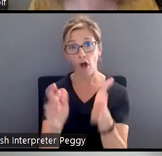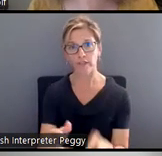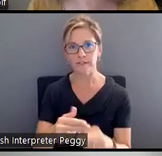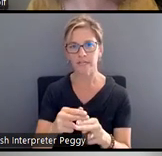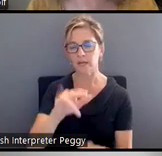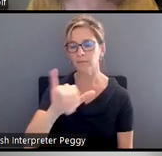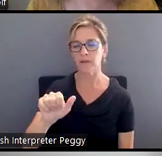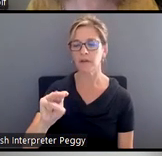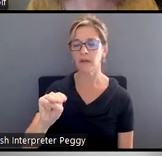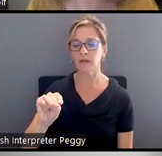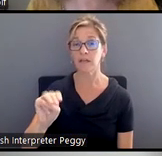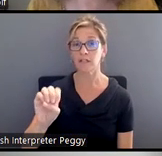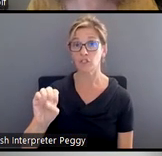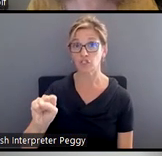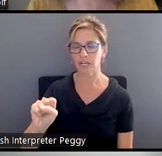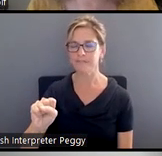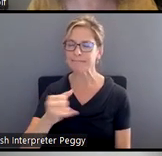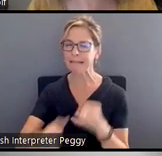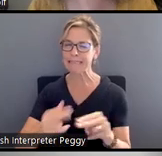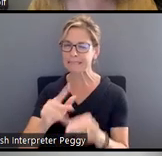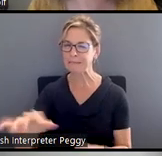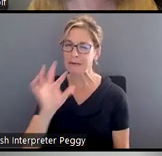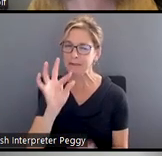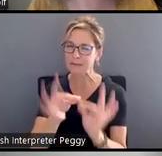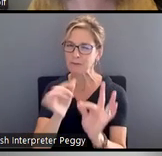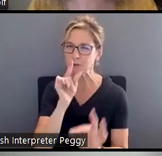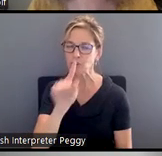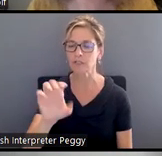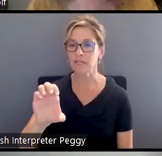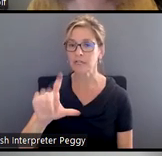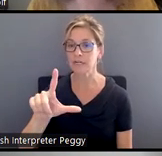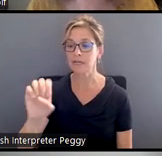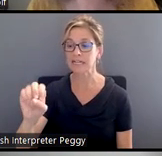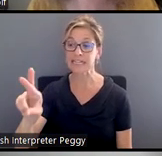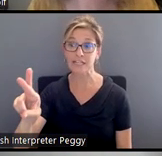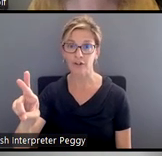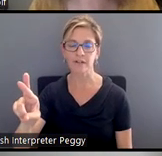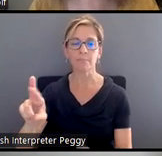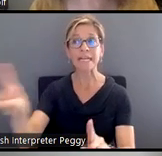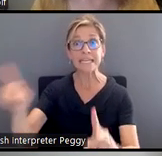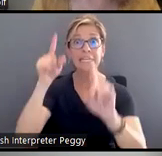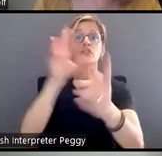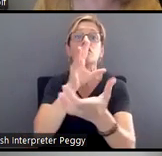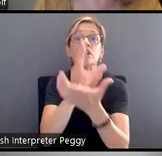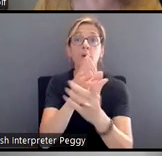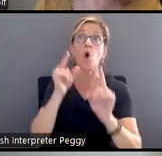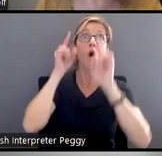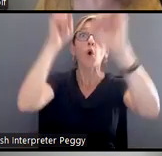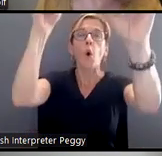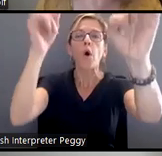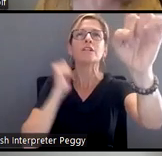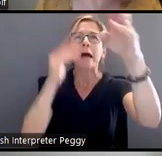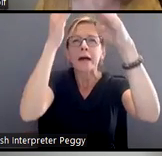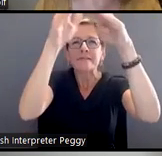goals by breaking them down into the smallest possible piece. And we add up those